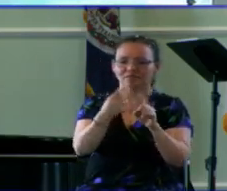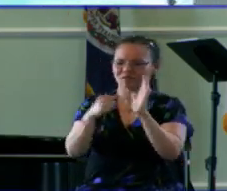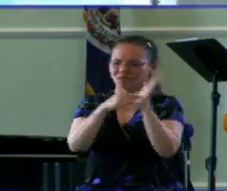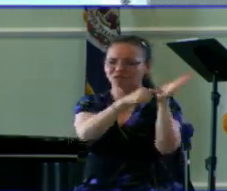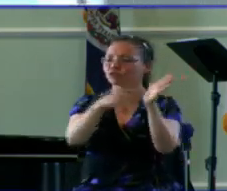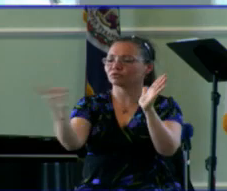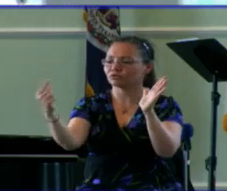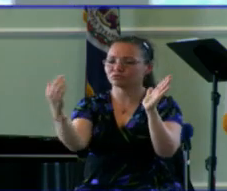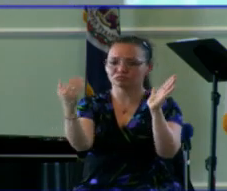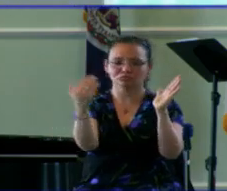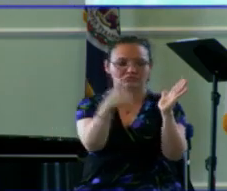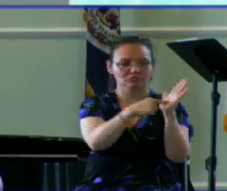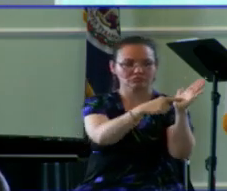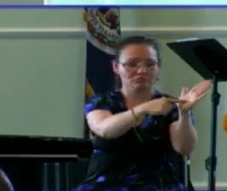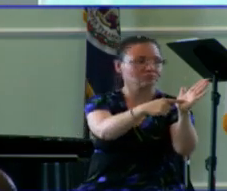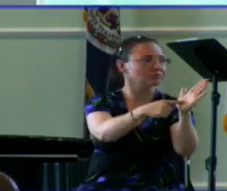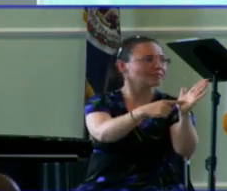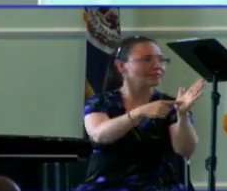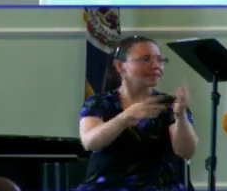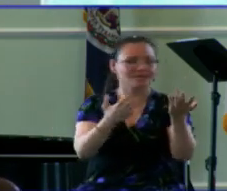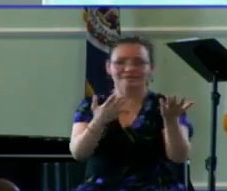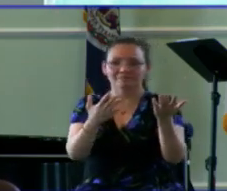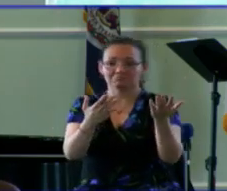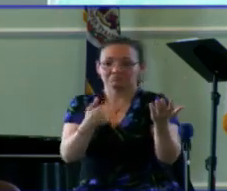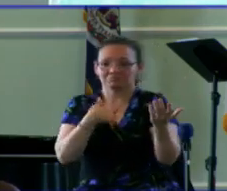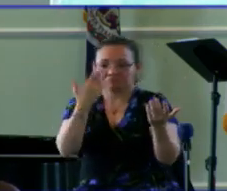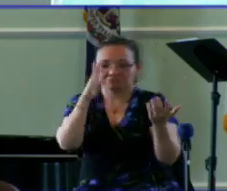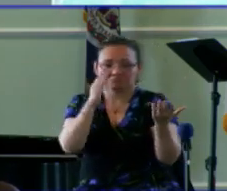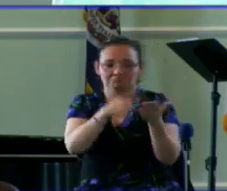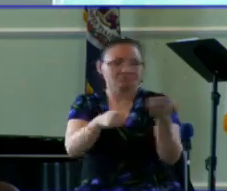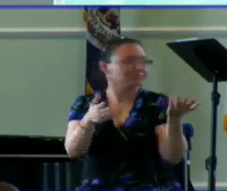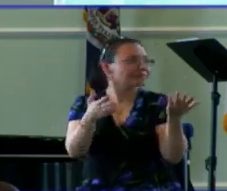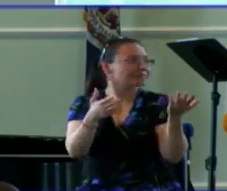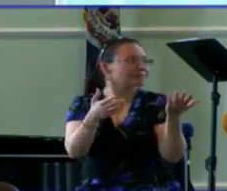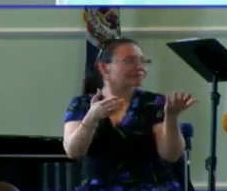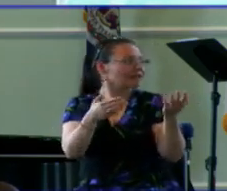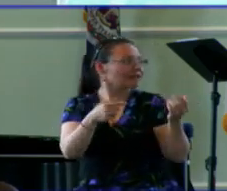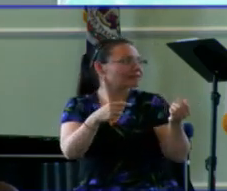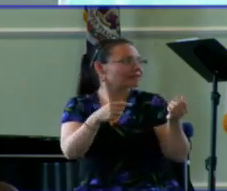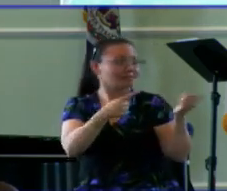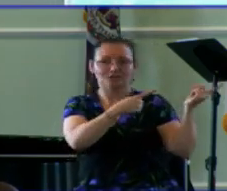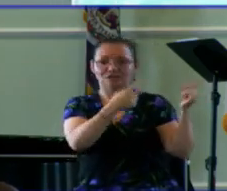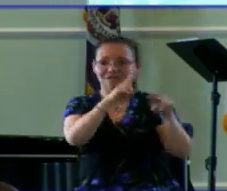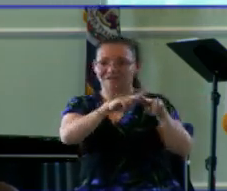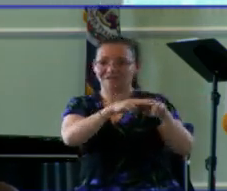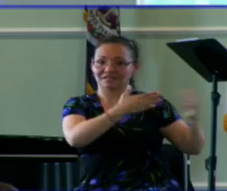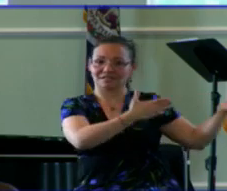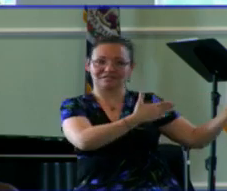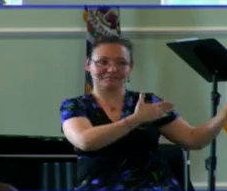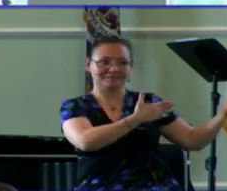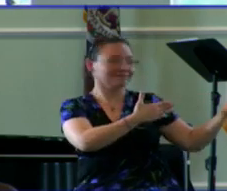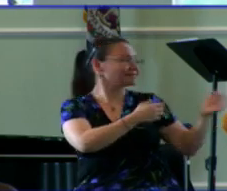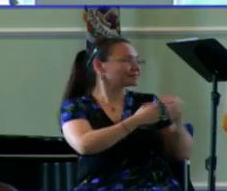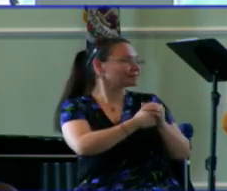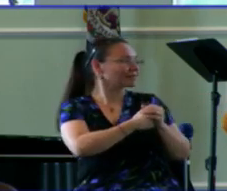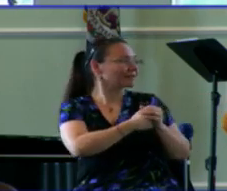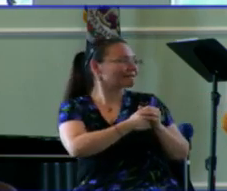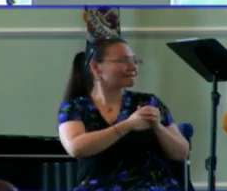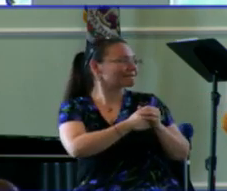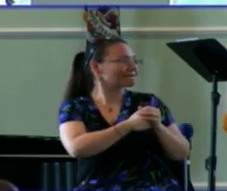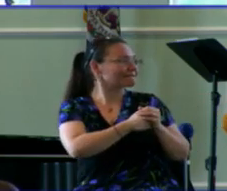and I was, you know, waiting to see something, but I didn't know what it was. So he says, you see this right here? I said,